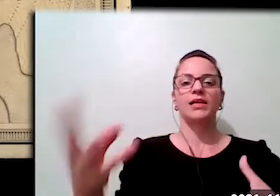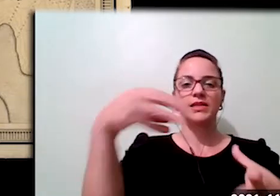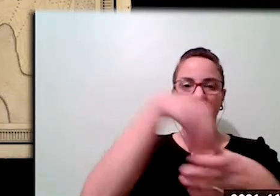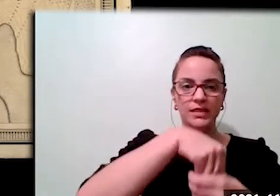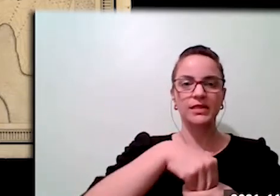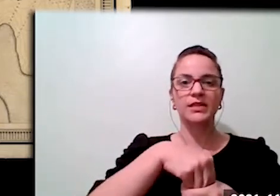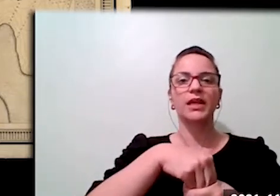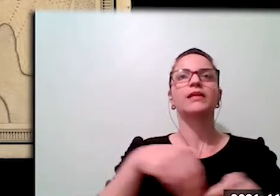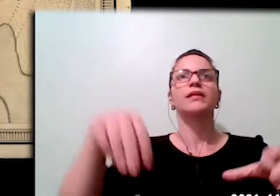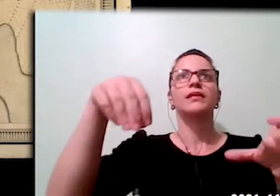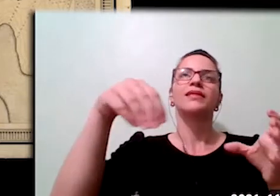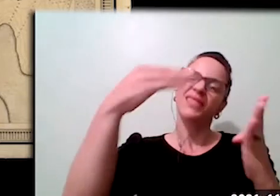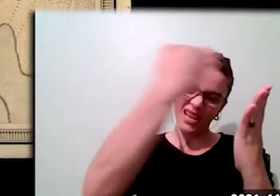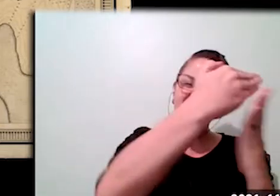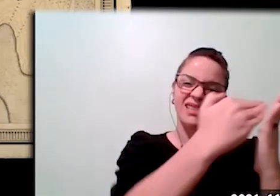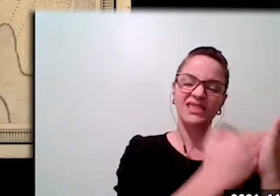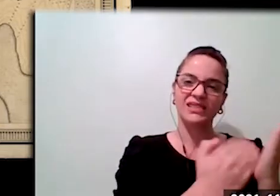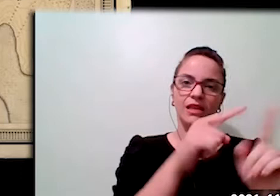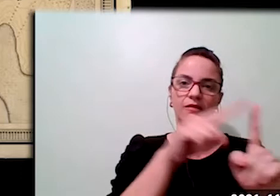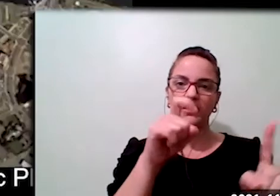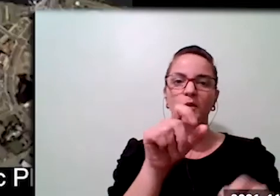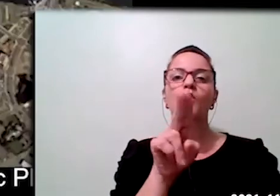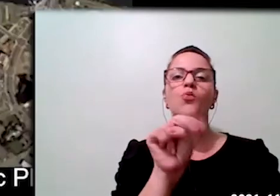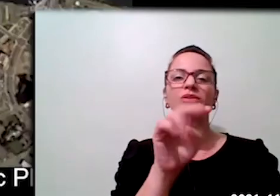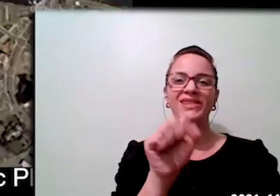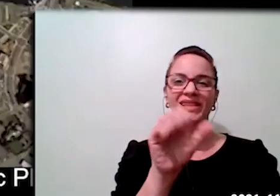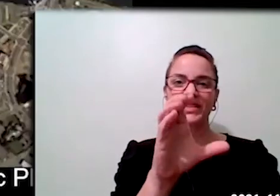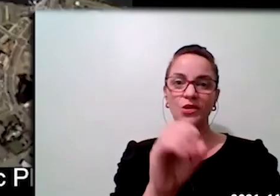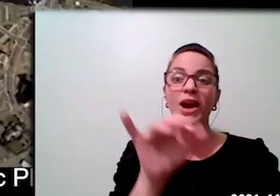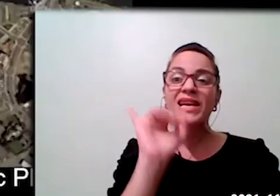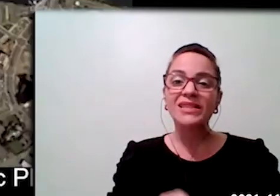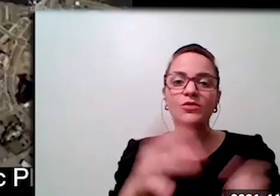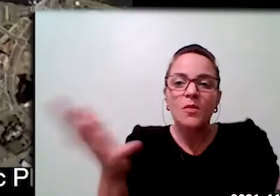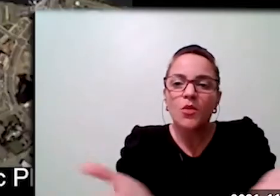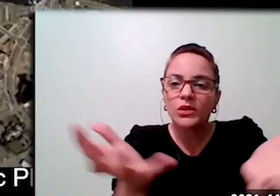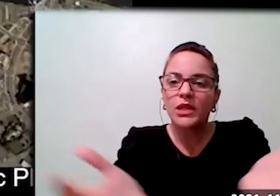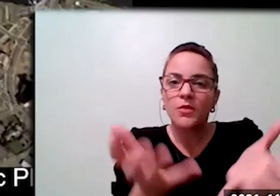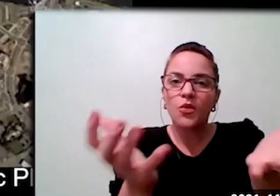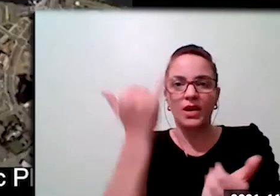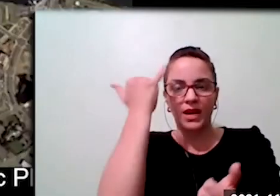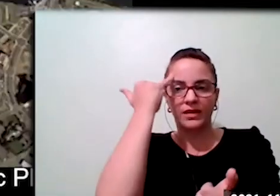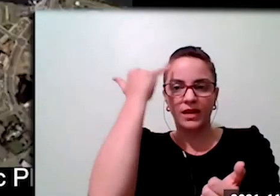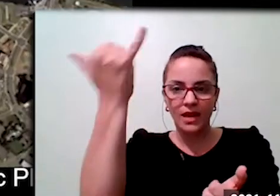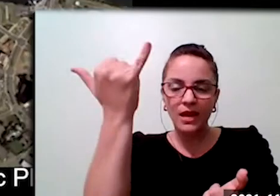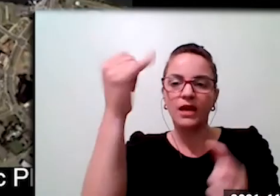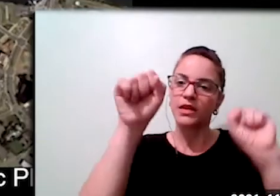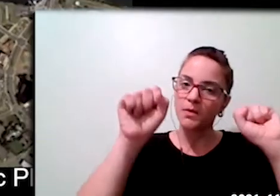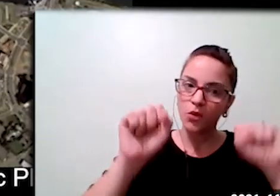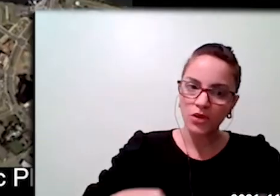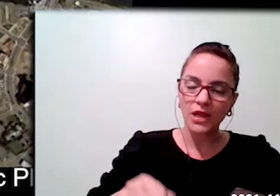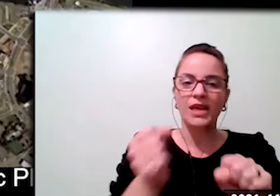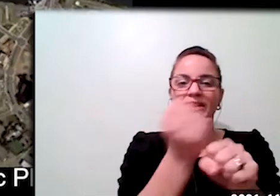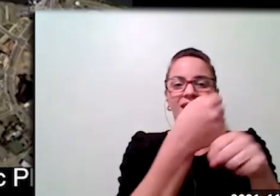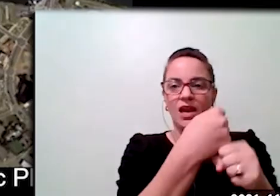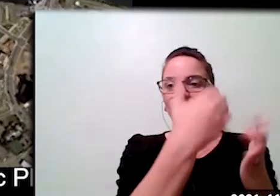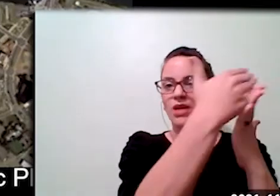have, you know, the city. And that motivated the idea of trying to list the